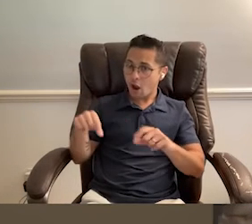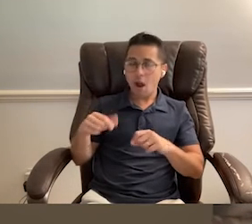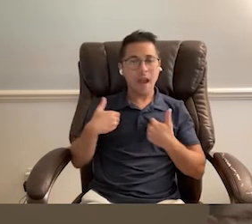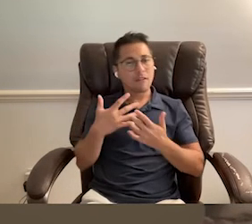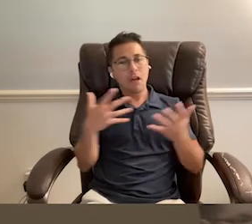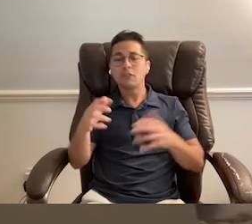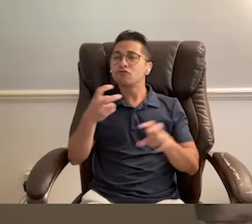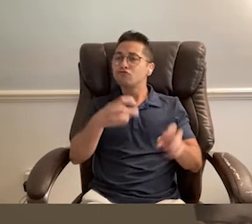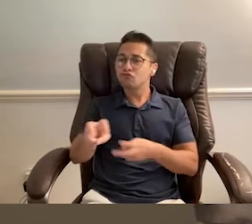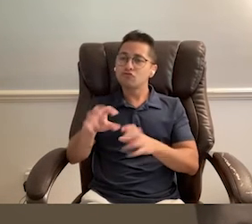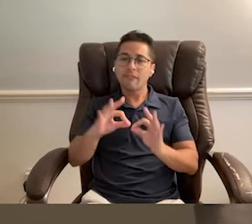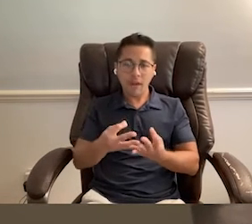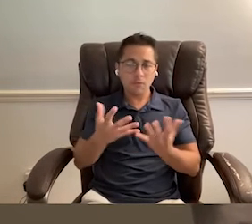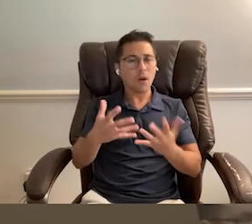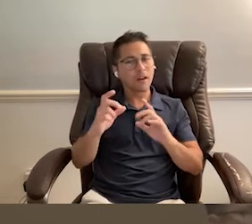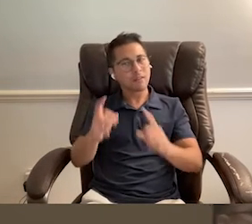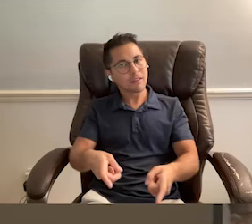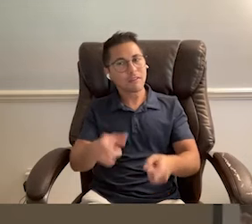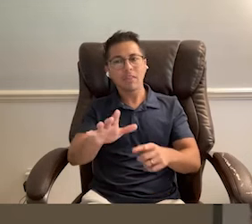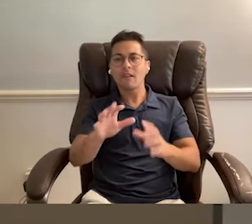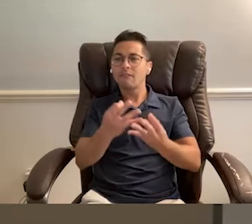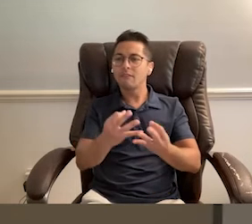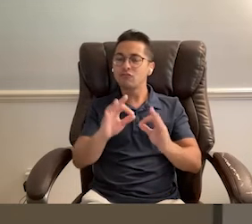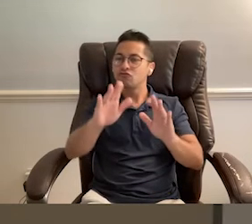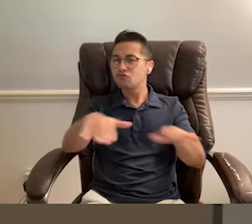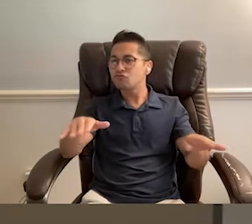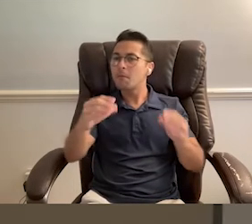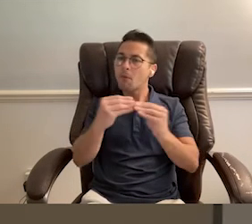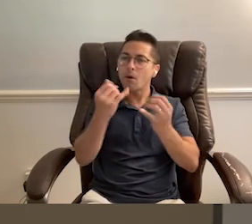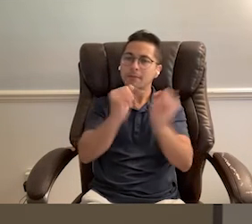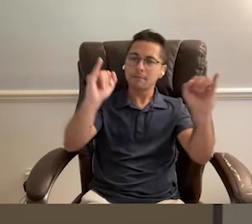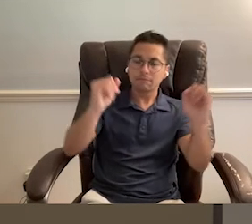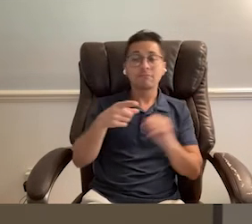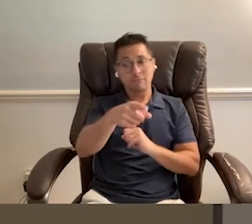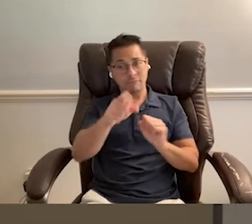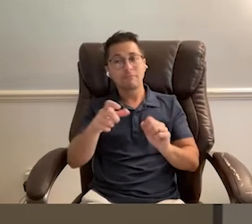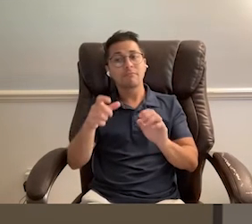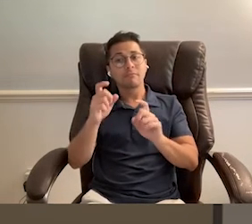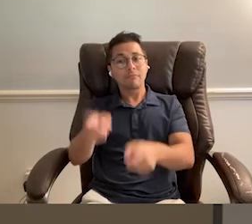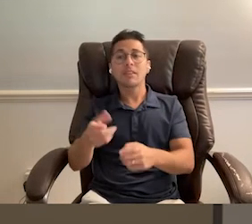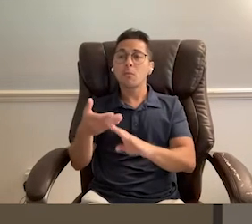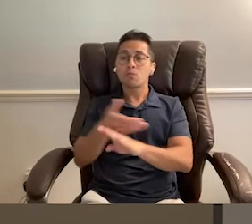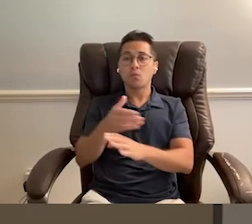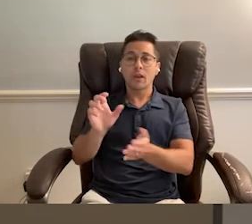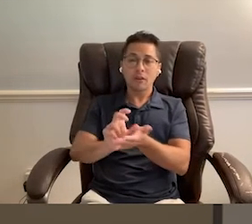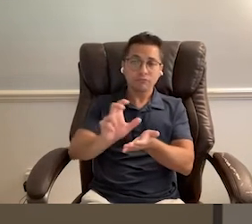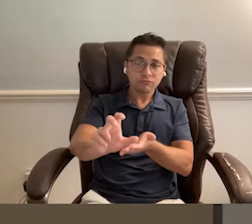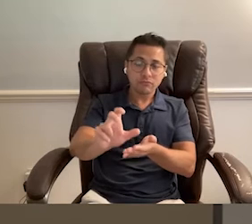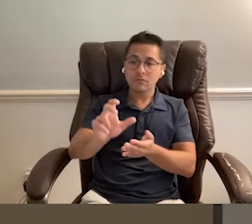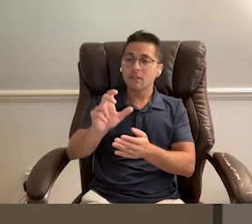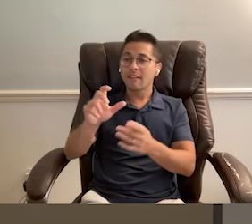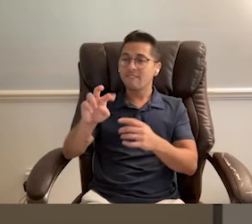give their child a little more independence. They can get a preloaded Visa credit card, so they have to actually load